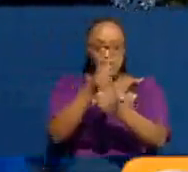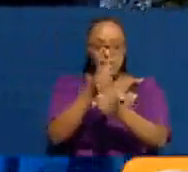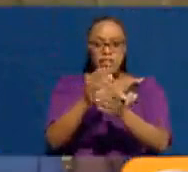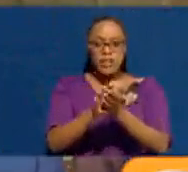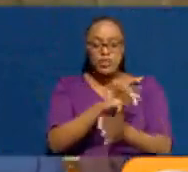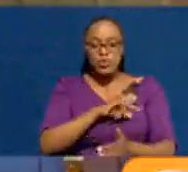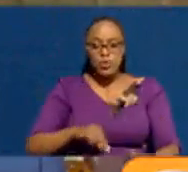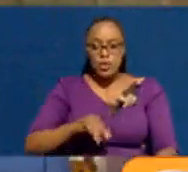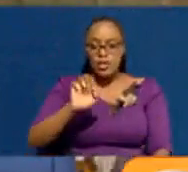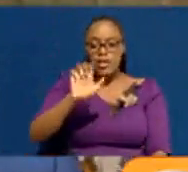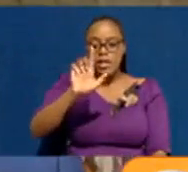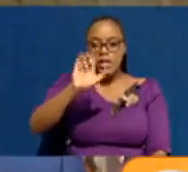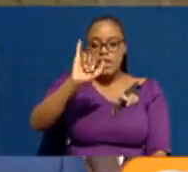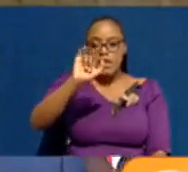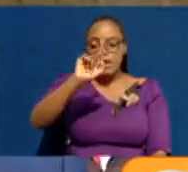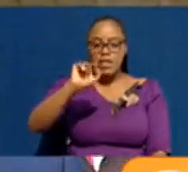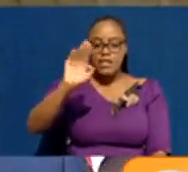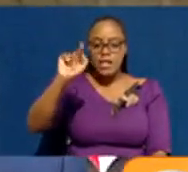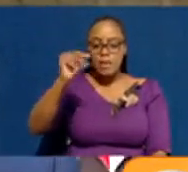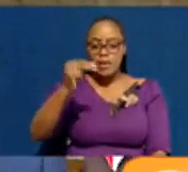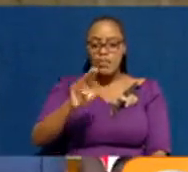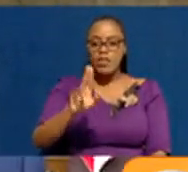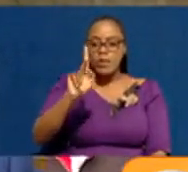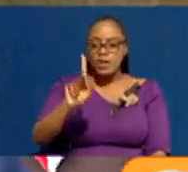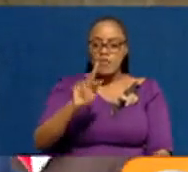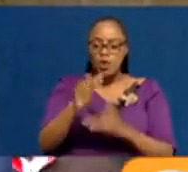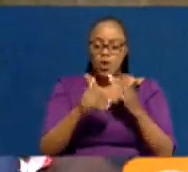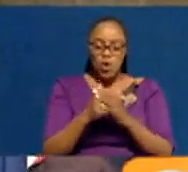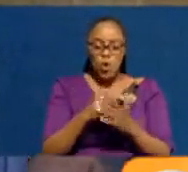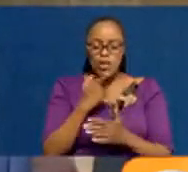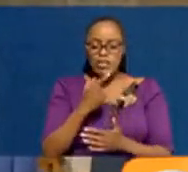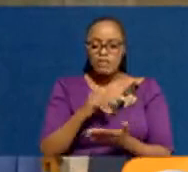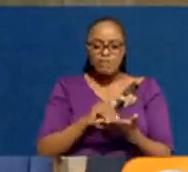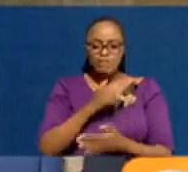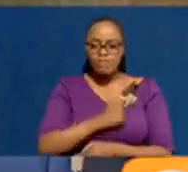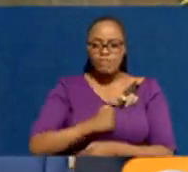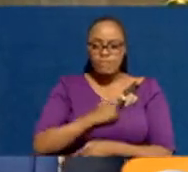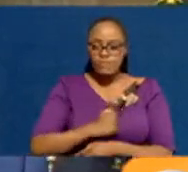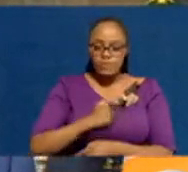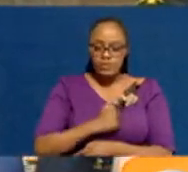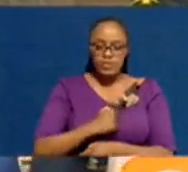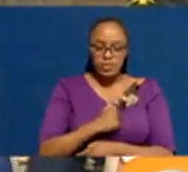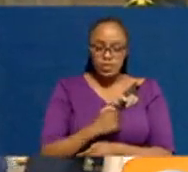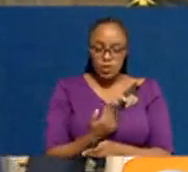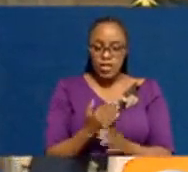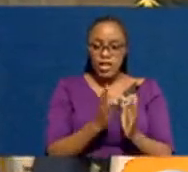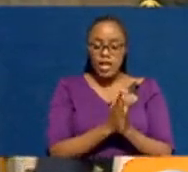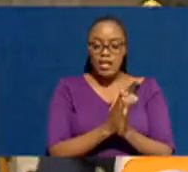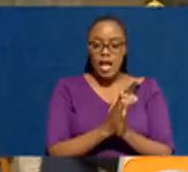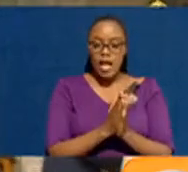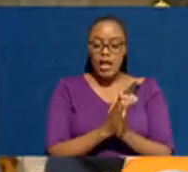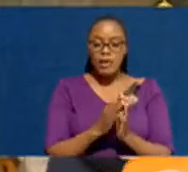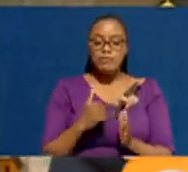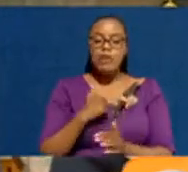Queen Elizabeth. We condole with the people of the UK, we condole with all the Commonwealth countries, and I want to say